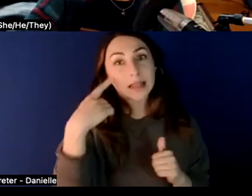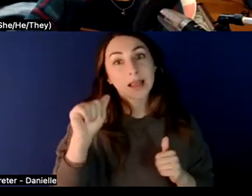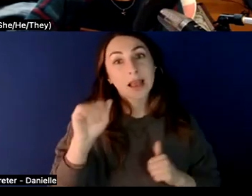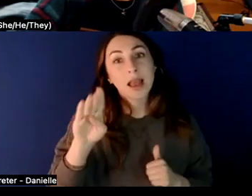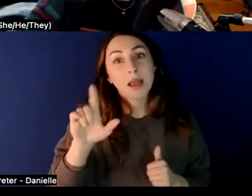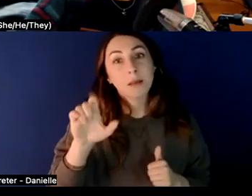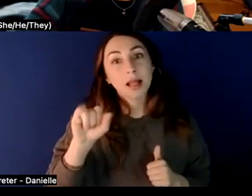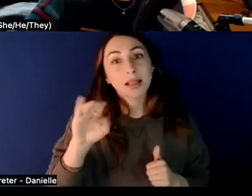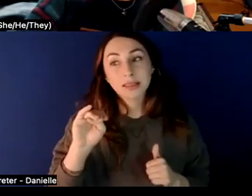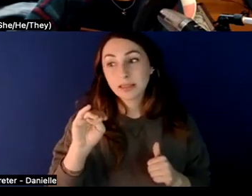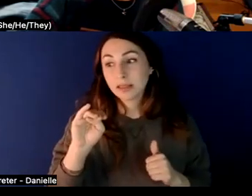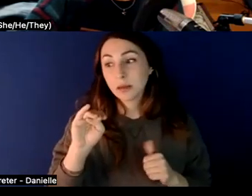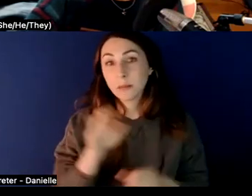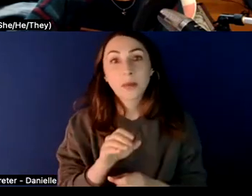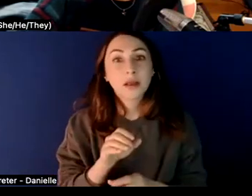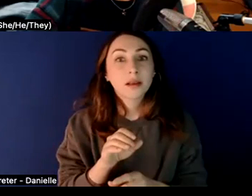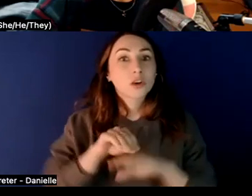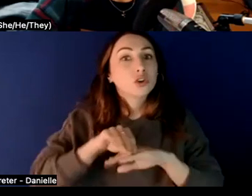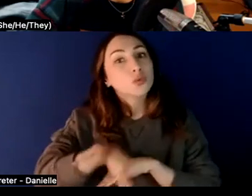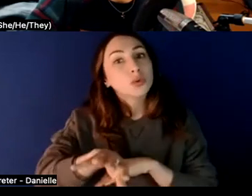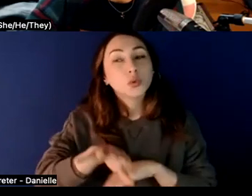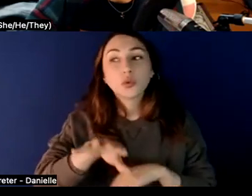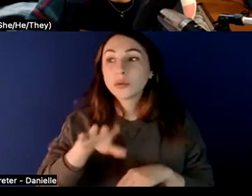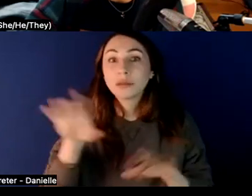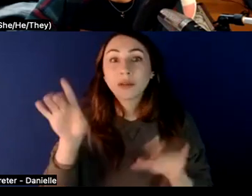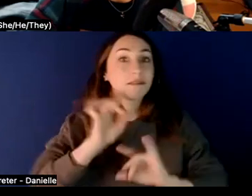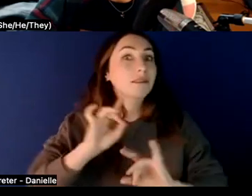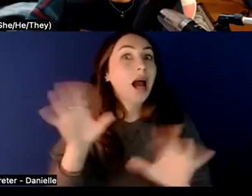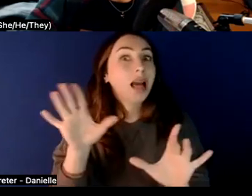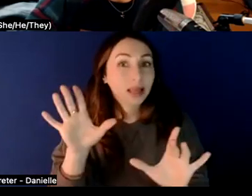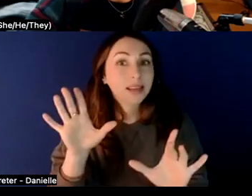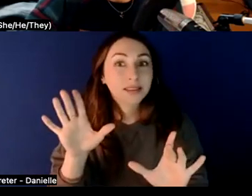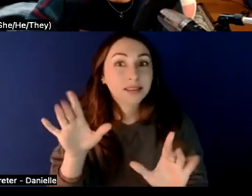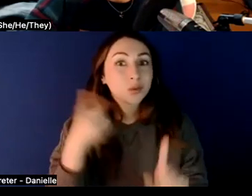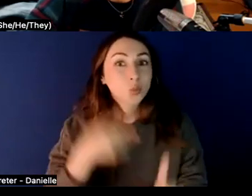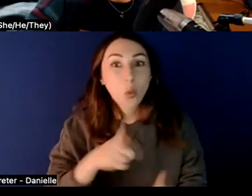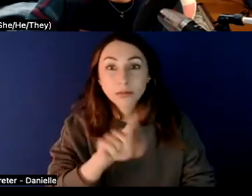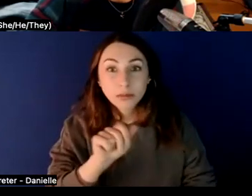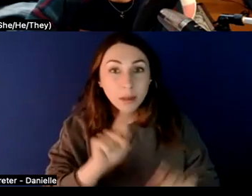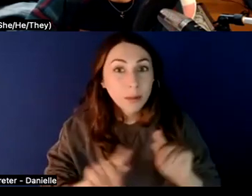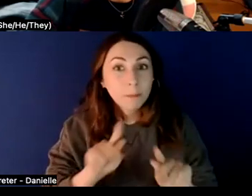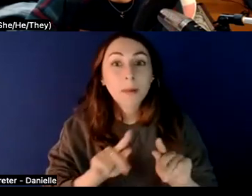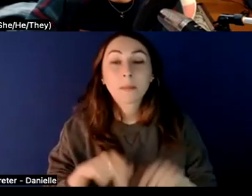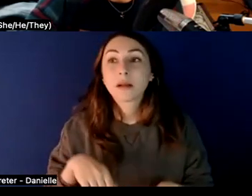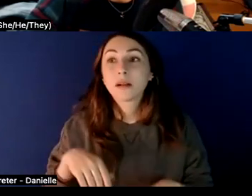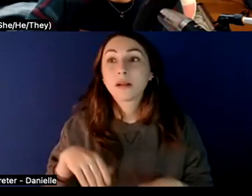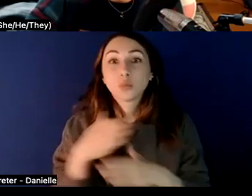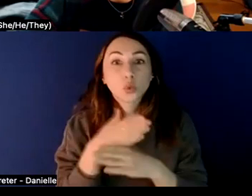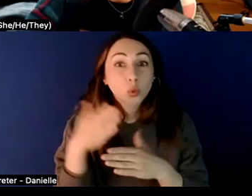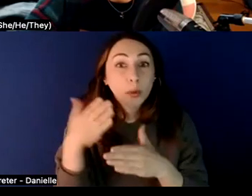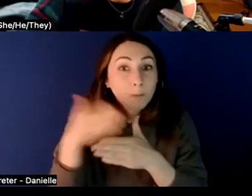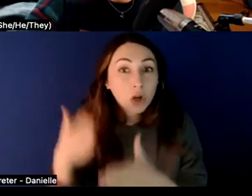to intimate partner violence, gender violence, and just violence towards the disabled in general? I will start with you,